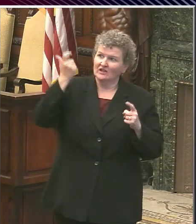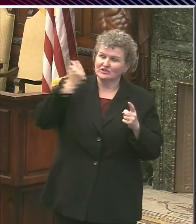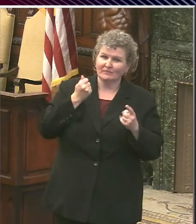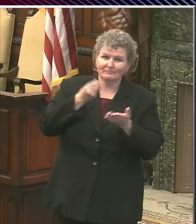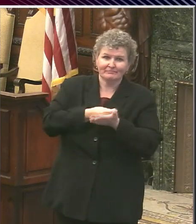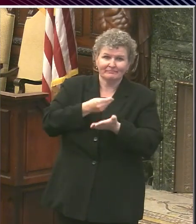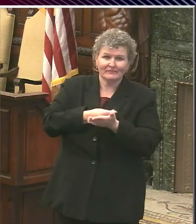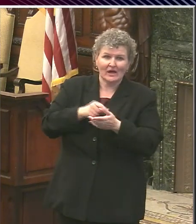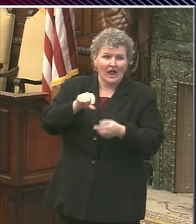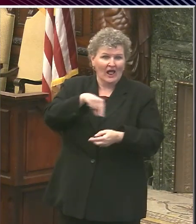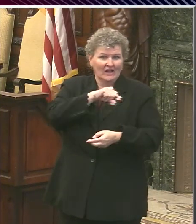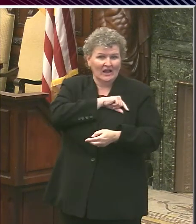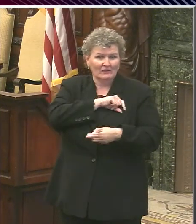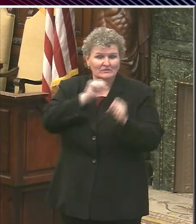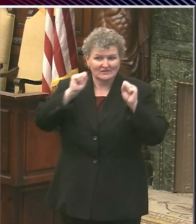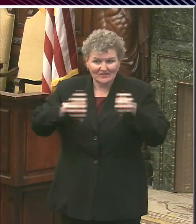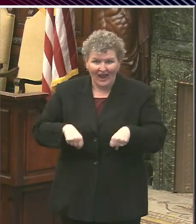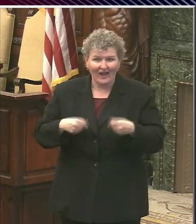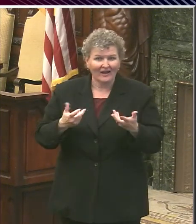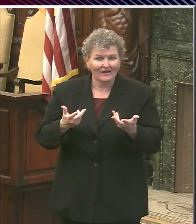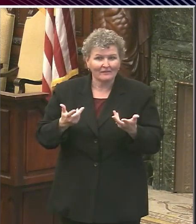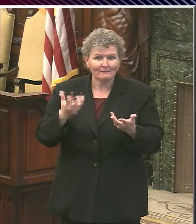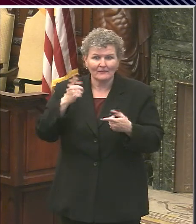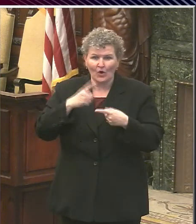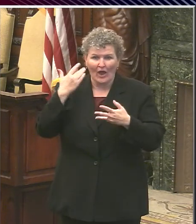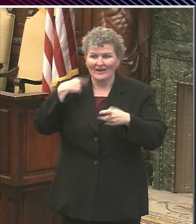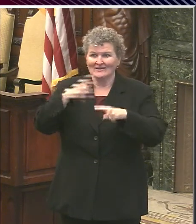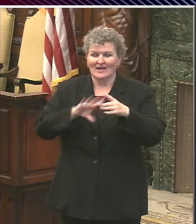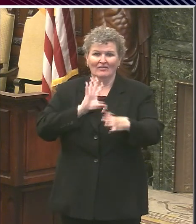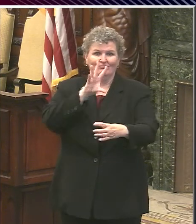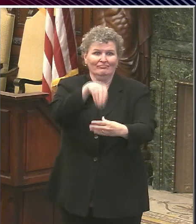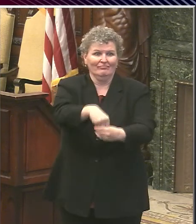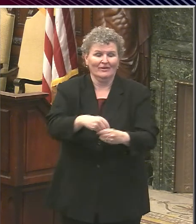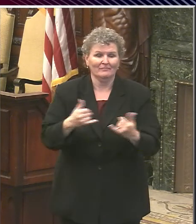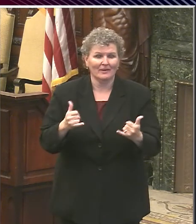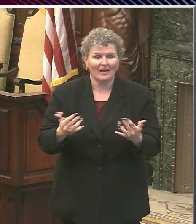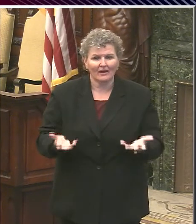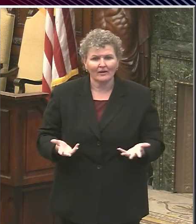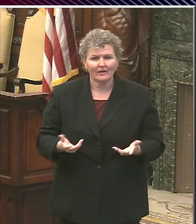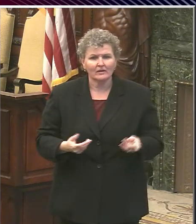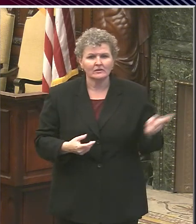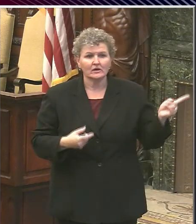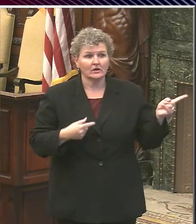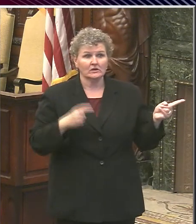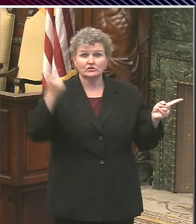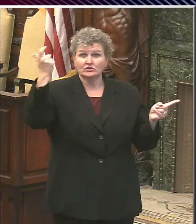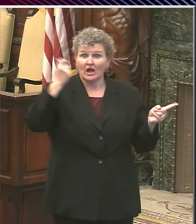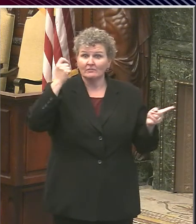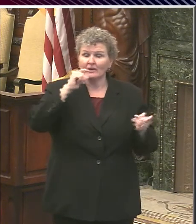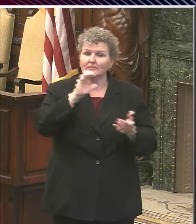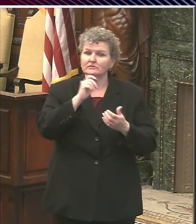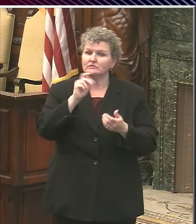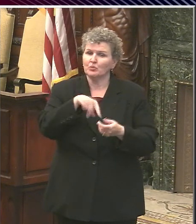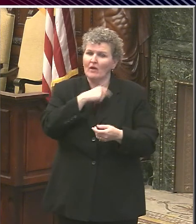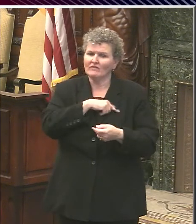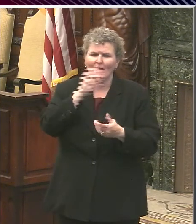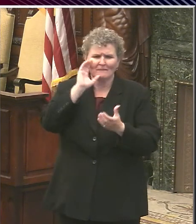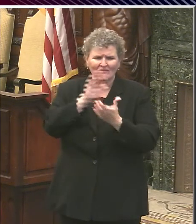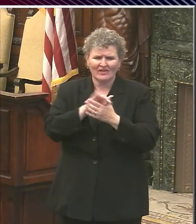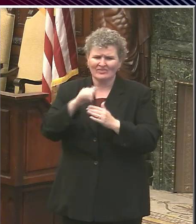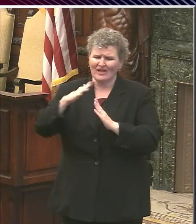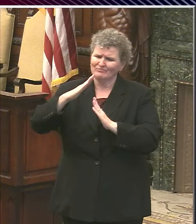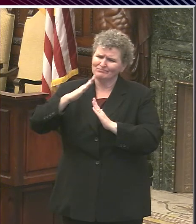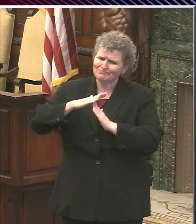on the line by not being able to participate. The scholarship eligibility, I believe, on a team of that caliber and of that